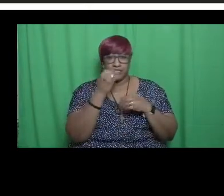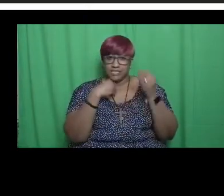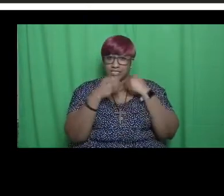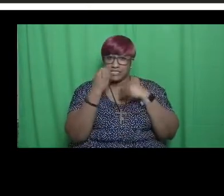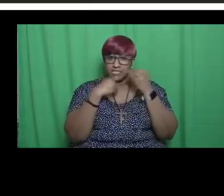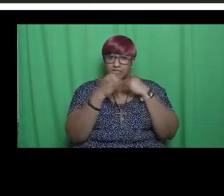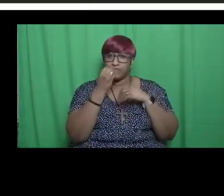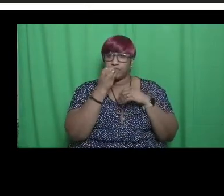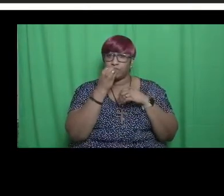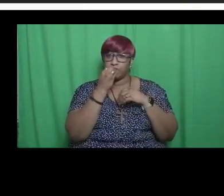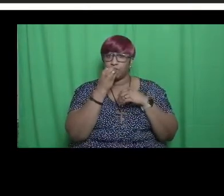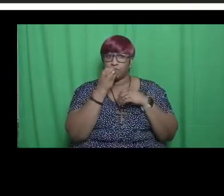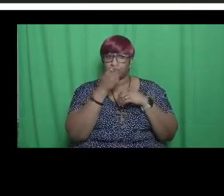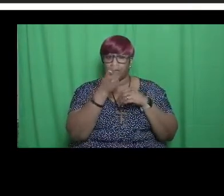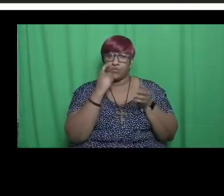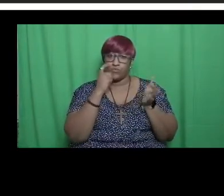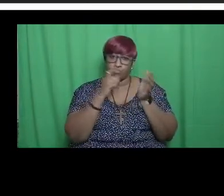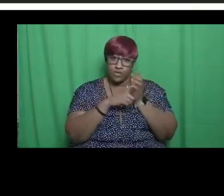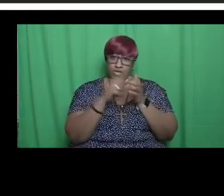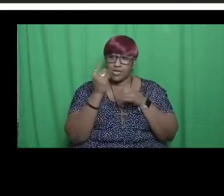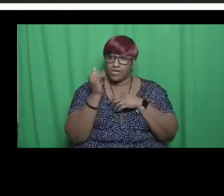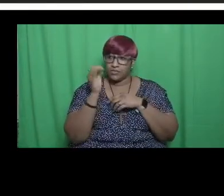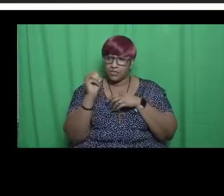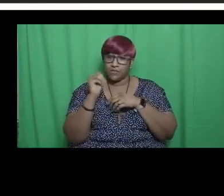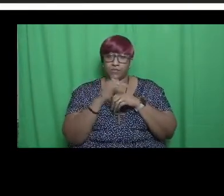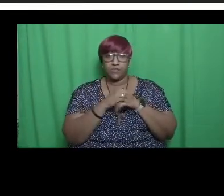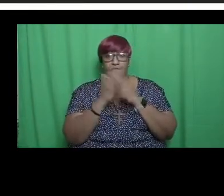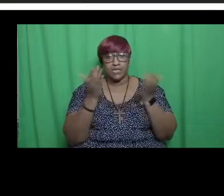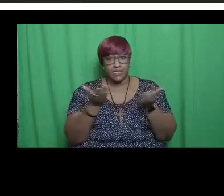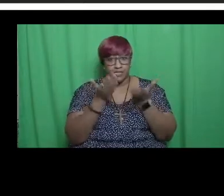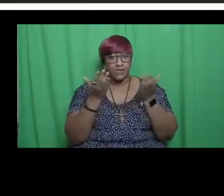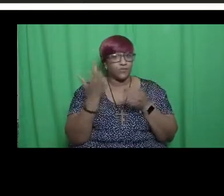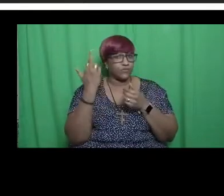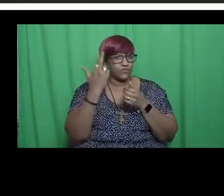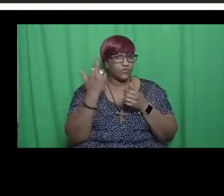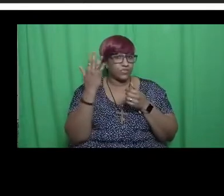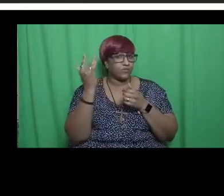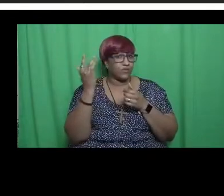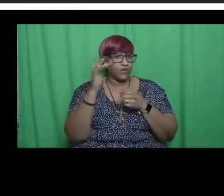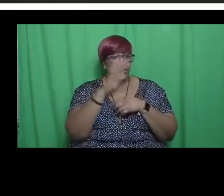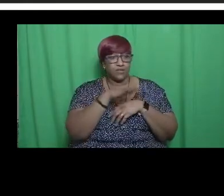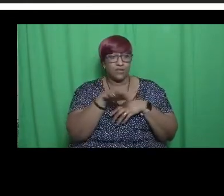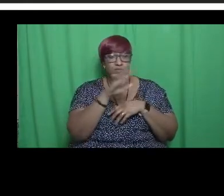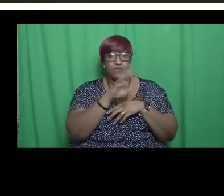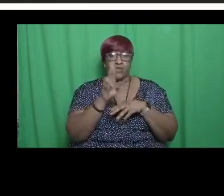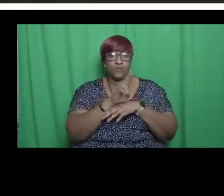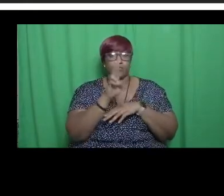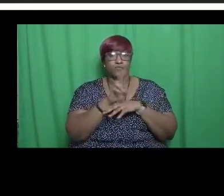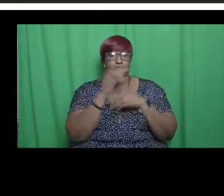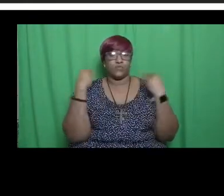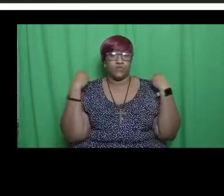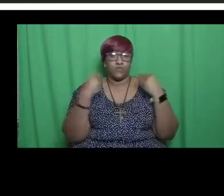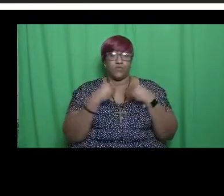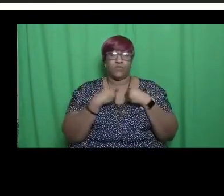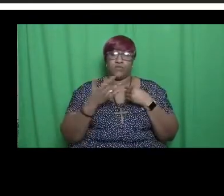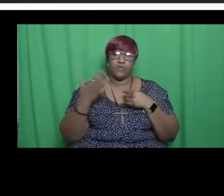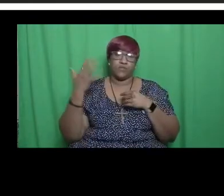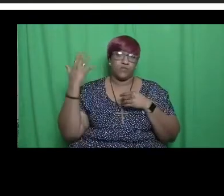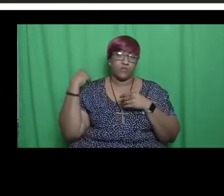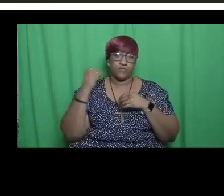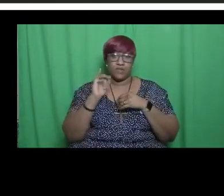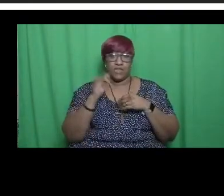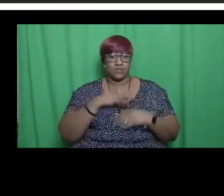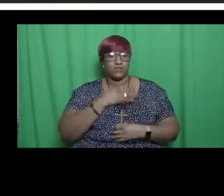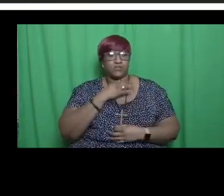the food, they recognized him? Here is the reason. Everybody wore robes back then. And the robes kind of like this